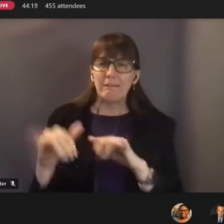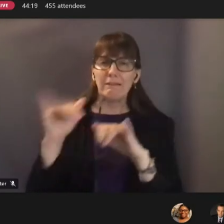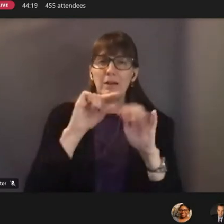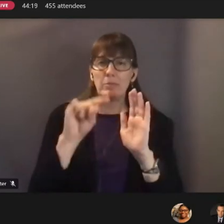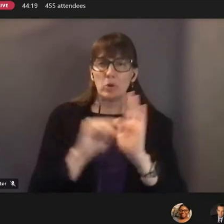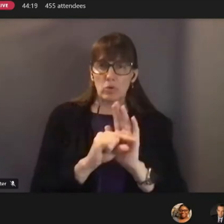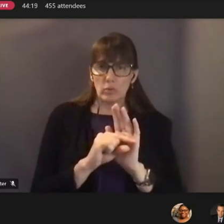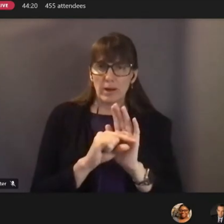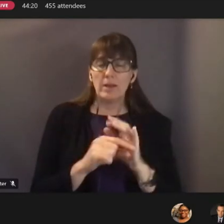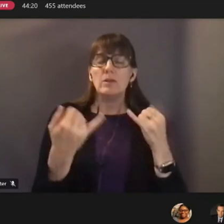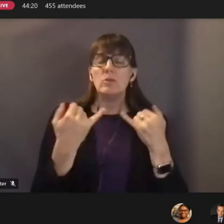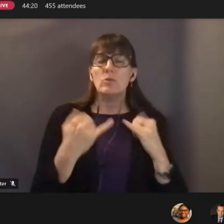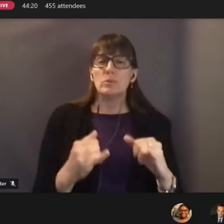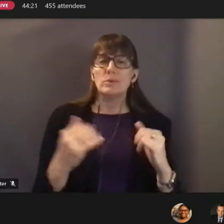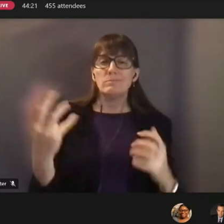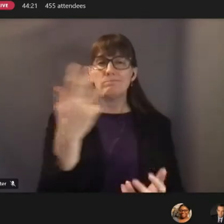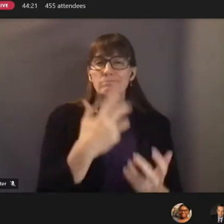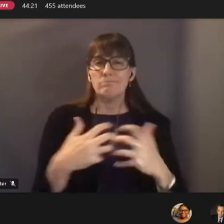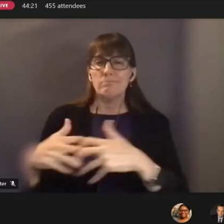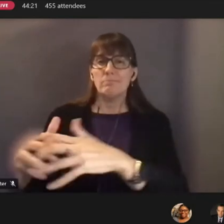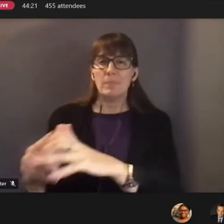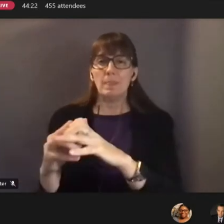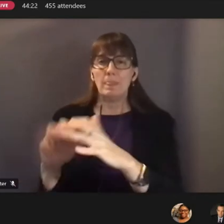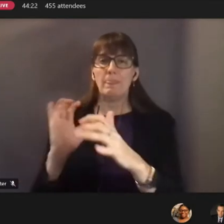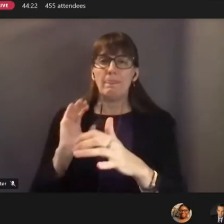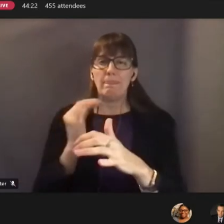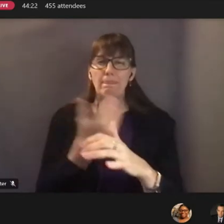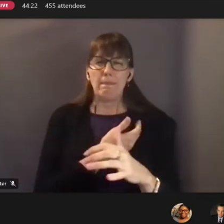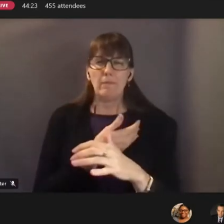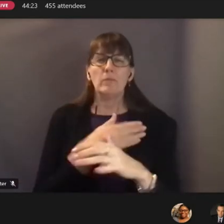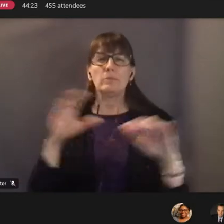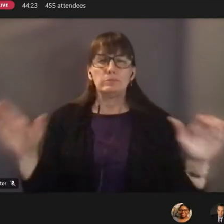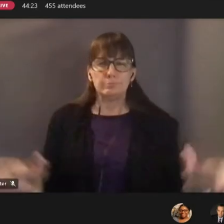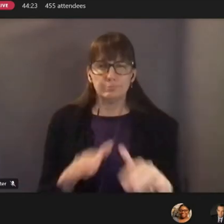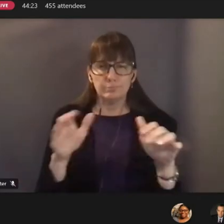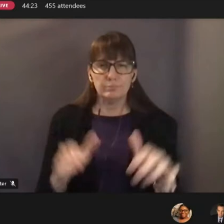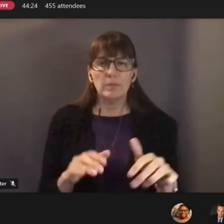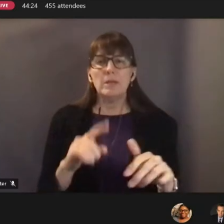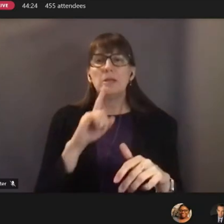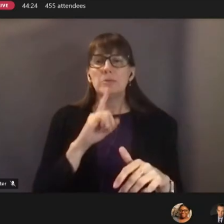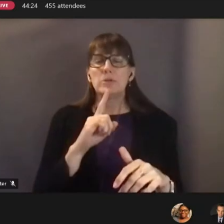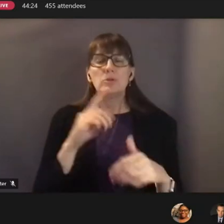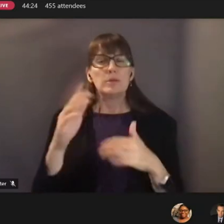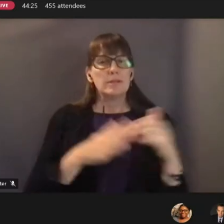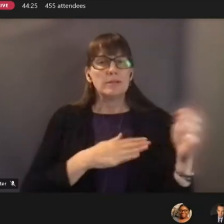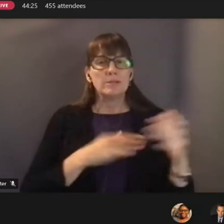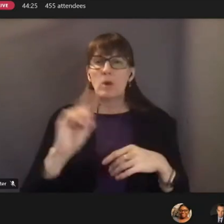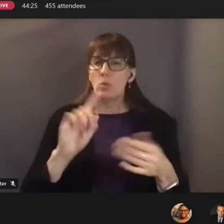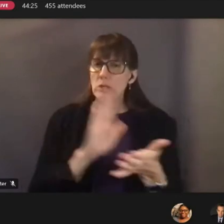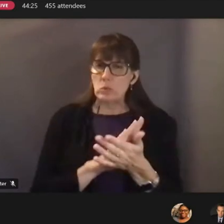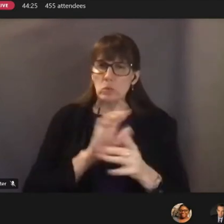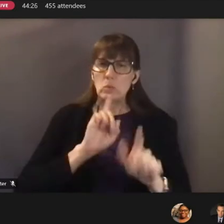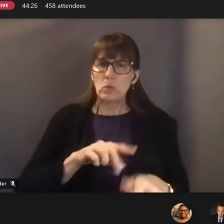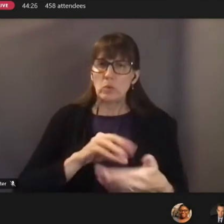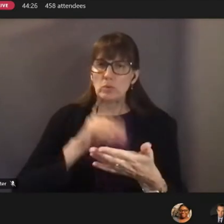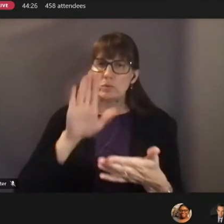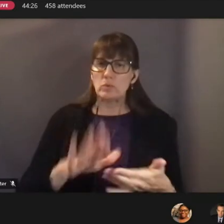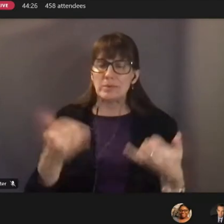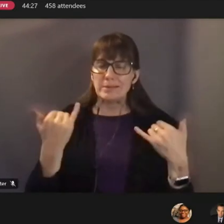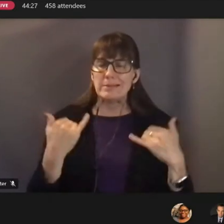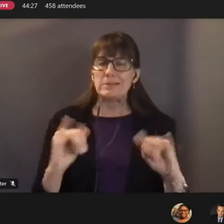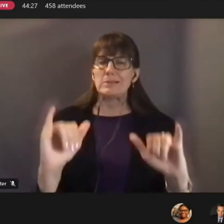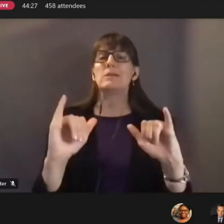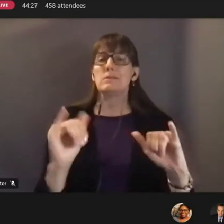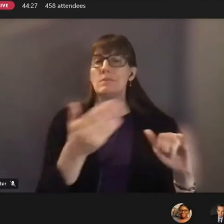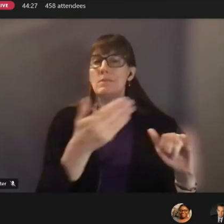our practices so that students will have a high quality experience regardless of the school they attend. Standards-based instruction is one of the priorities that